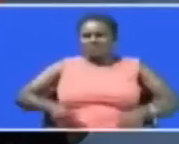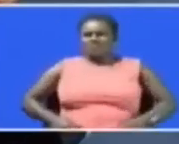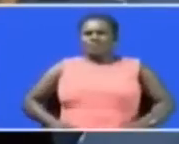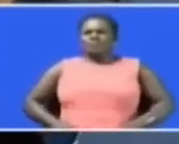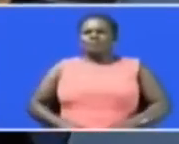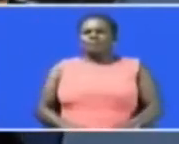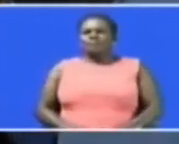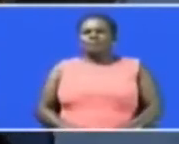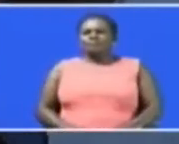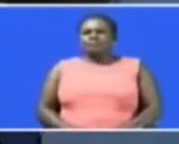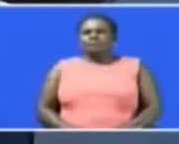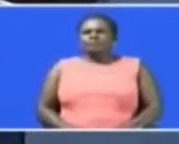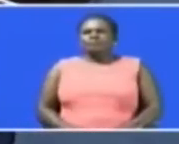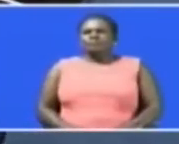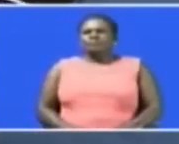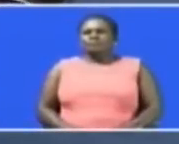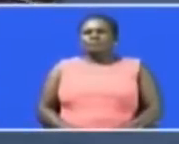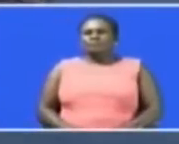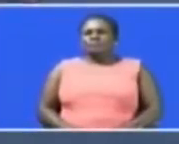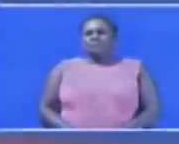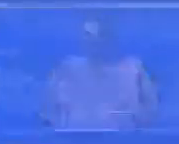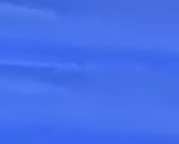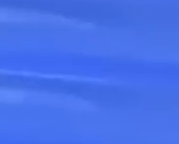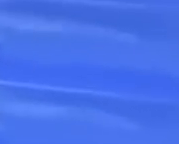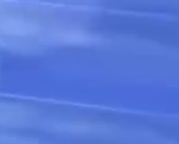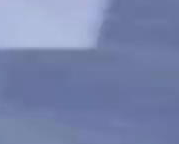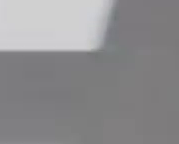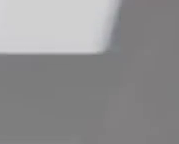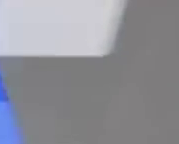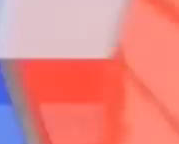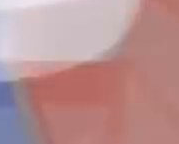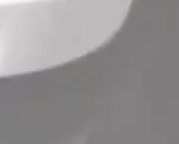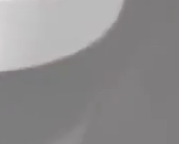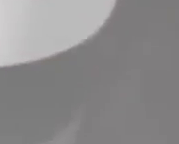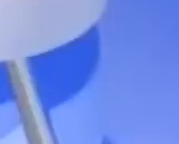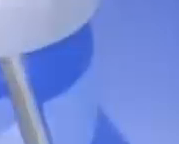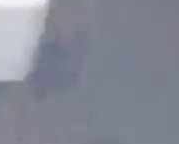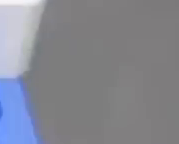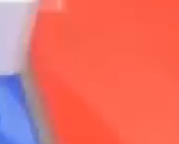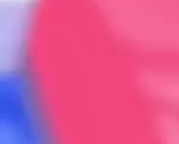Asante sana. Thank you. Thank you.